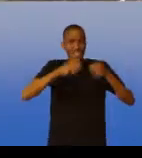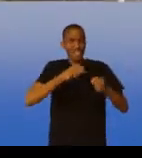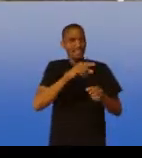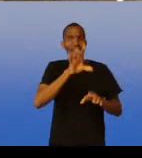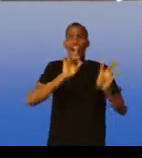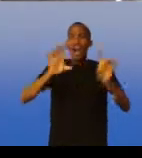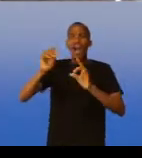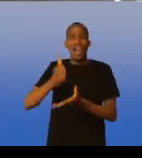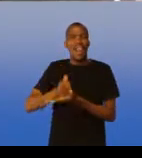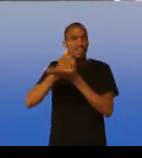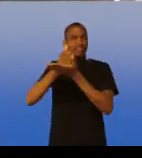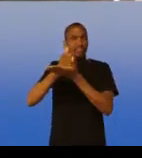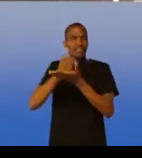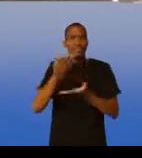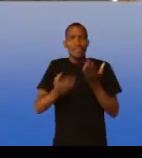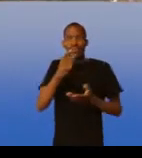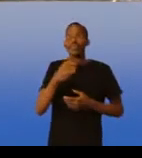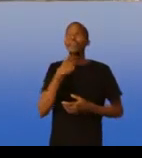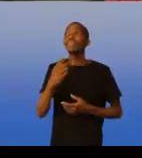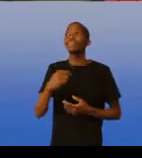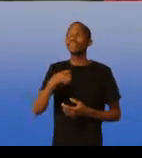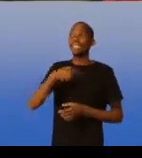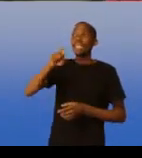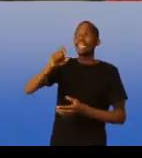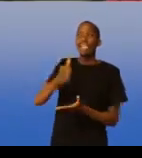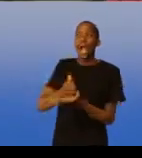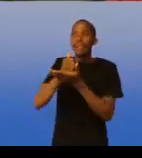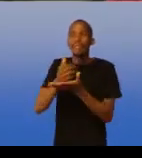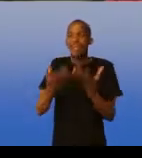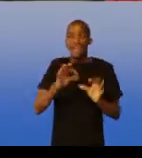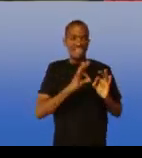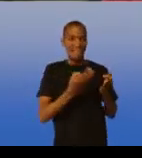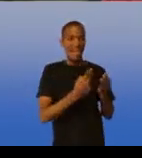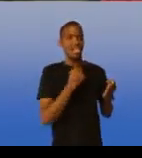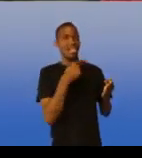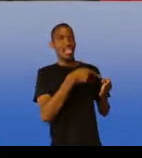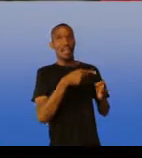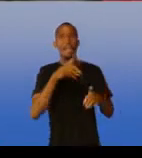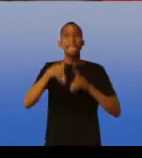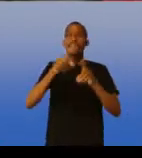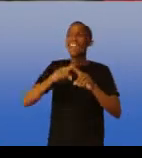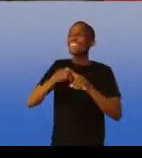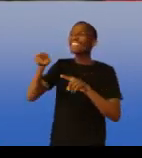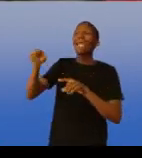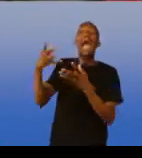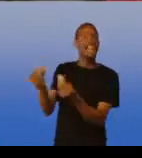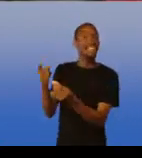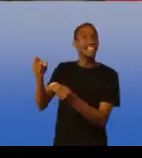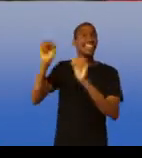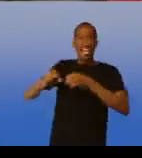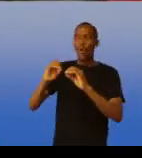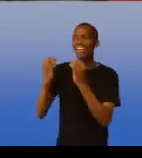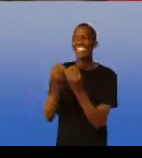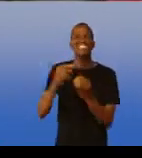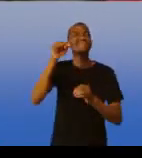help, and you voice out to say, I need help. Even if your family is not there for you, there are different other people who are there. There are different organizations